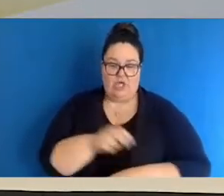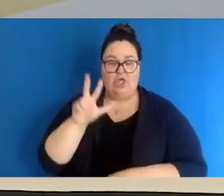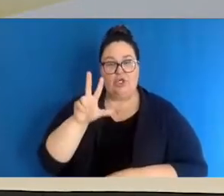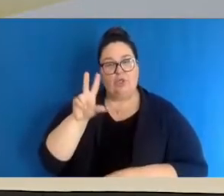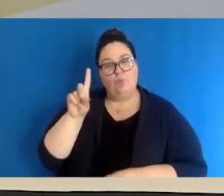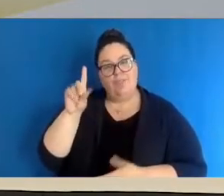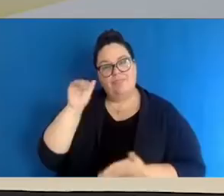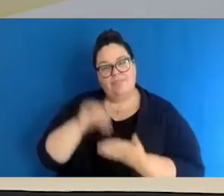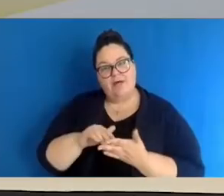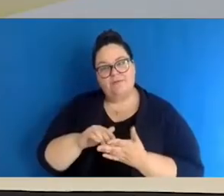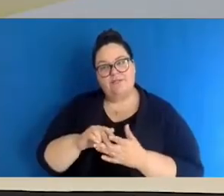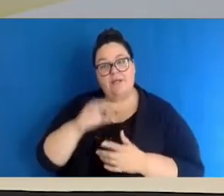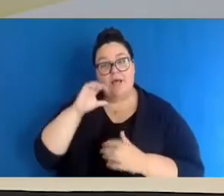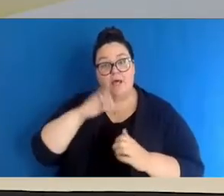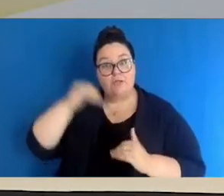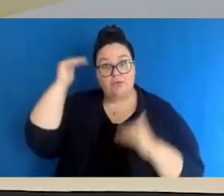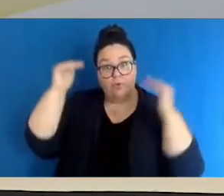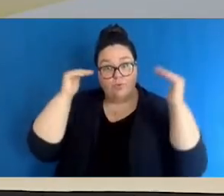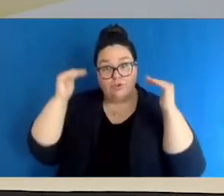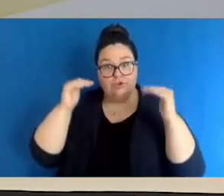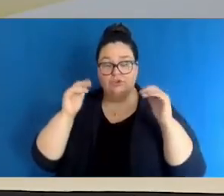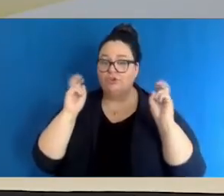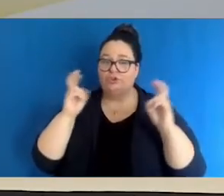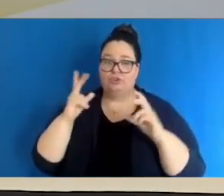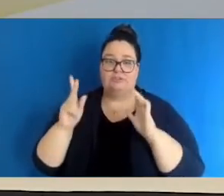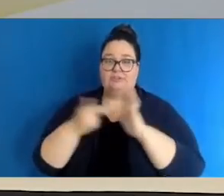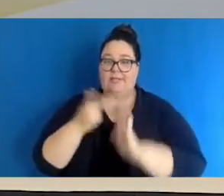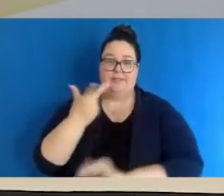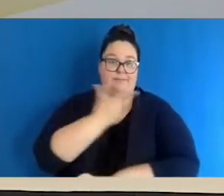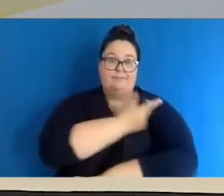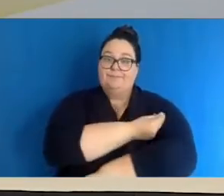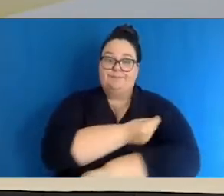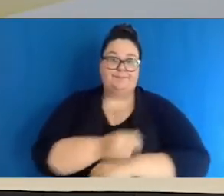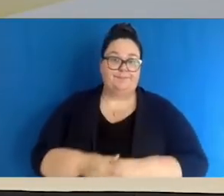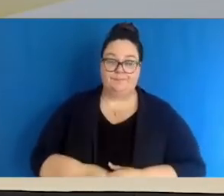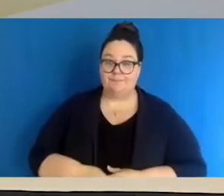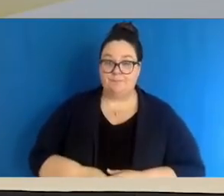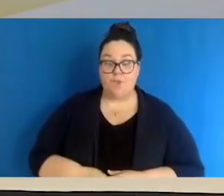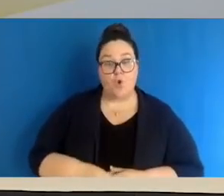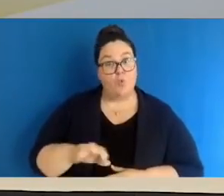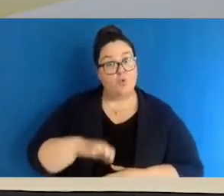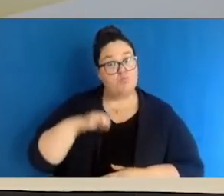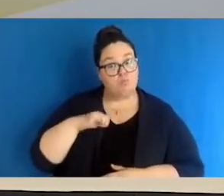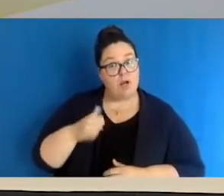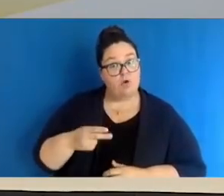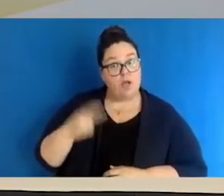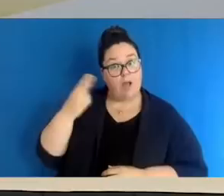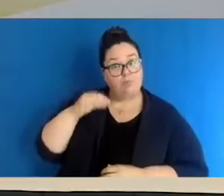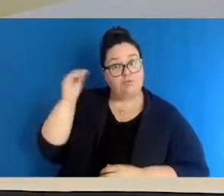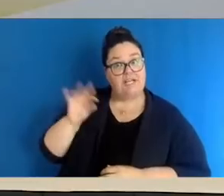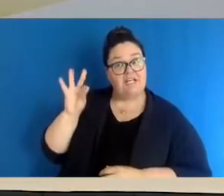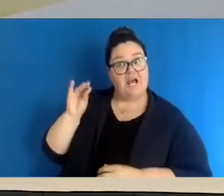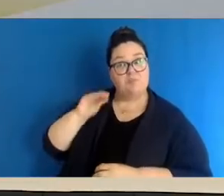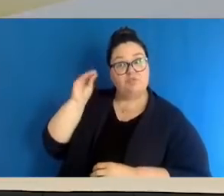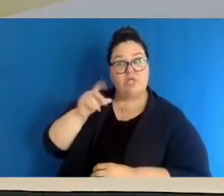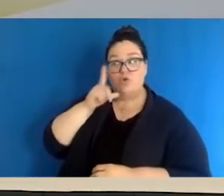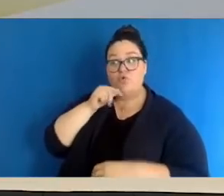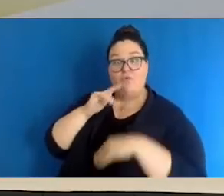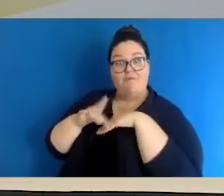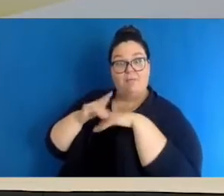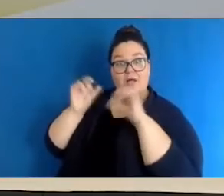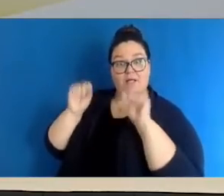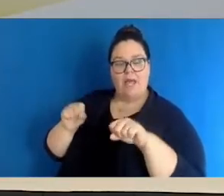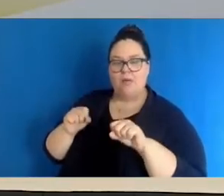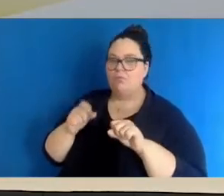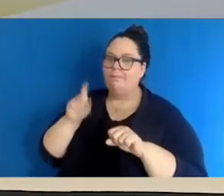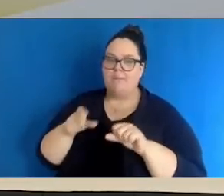who have not yet received 2 doses of vaccine. While we are proud of our high rate of first doses, we all need to do more to